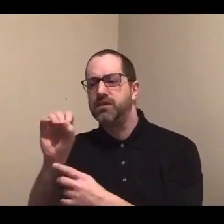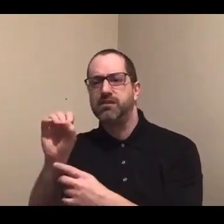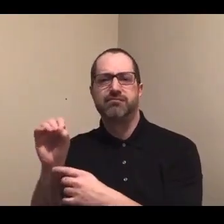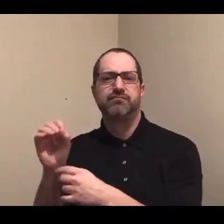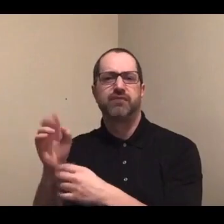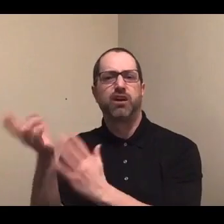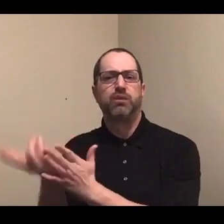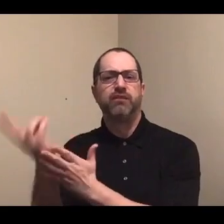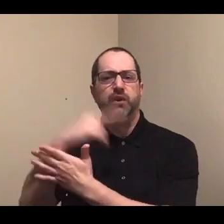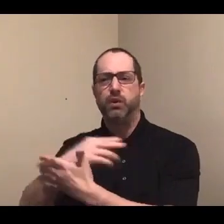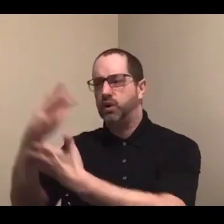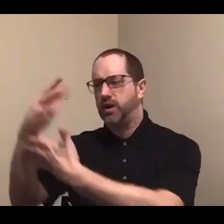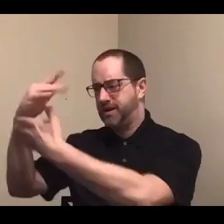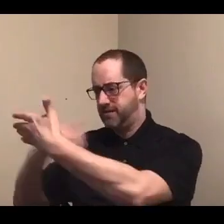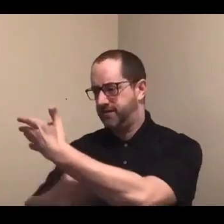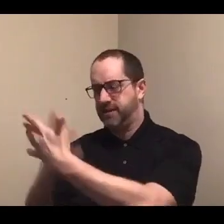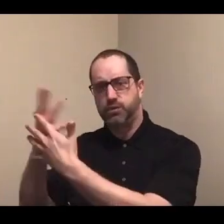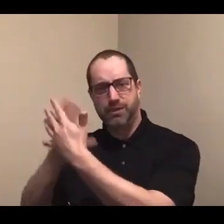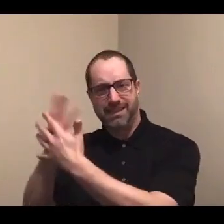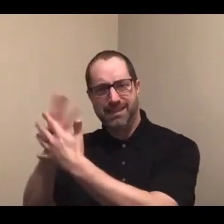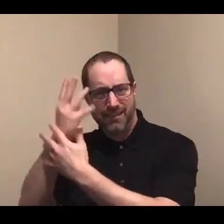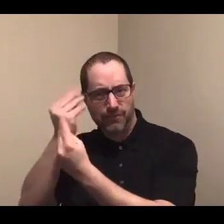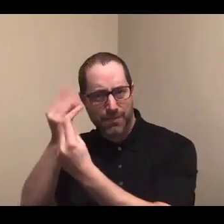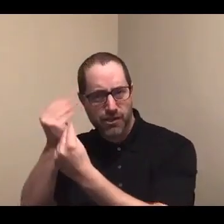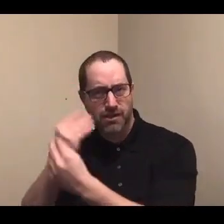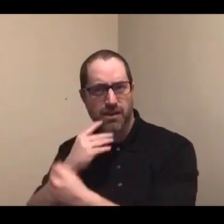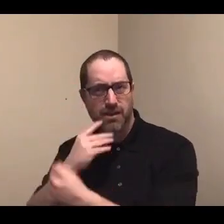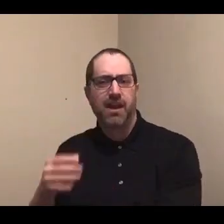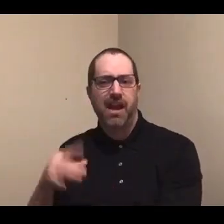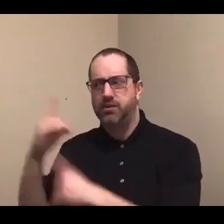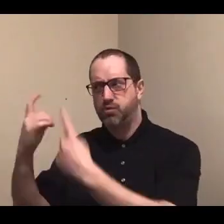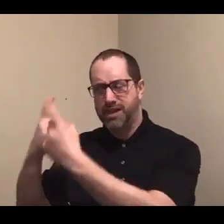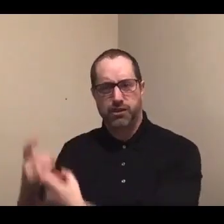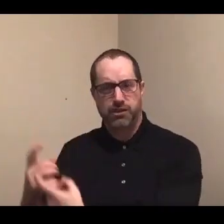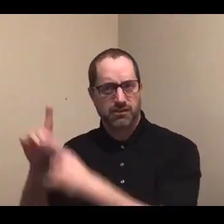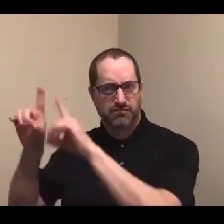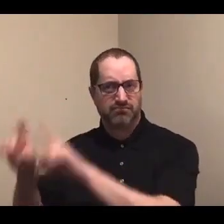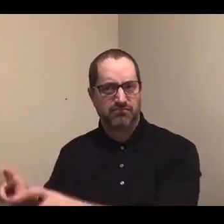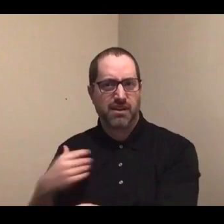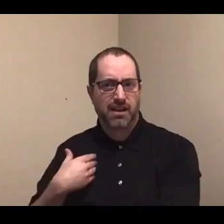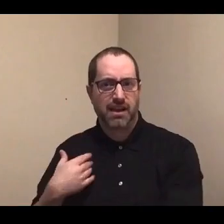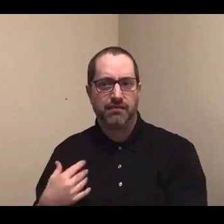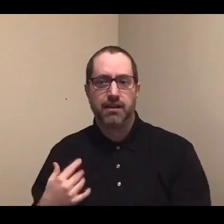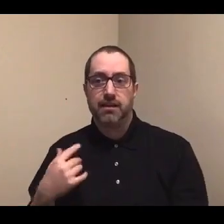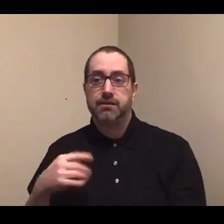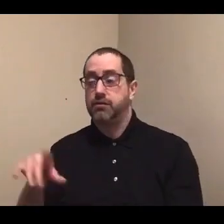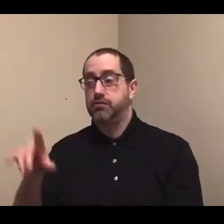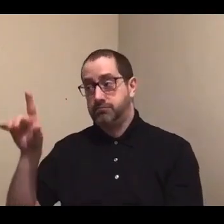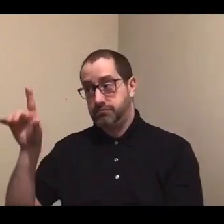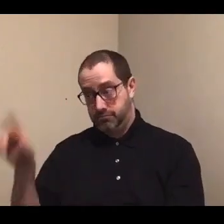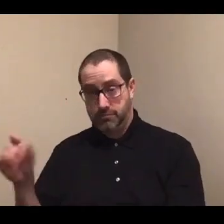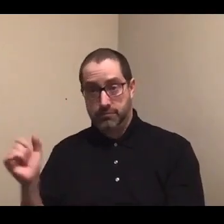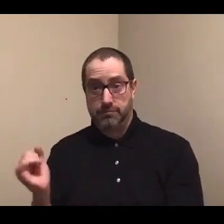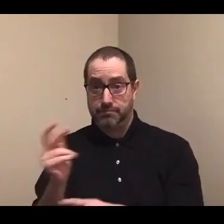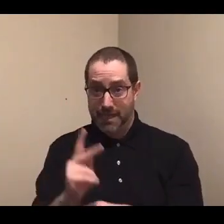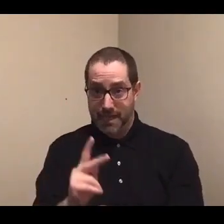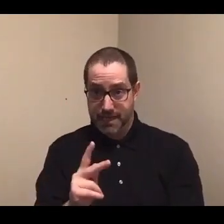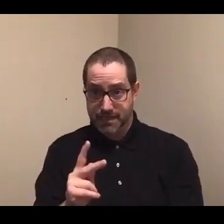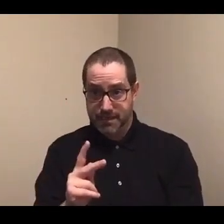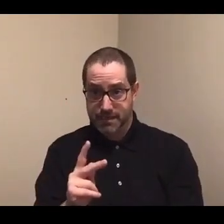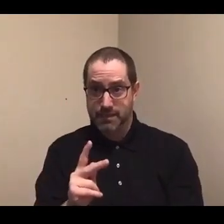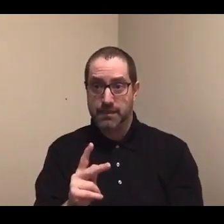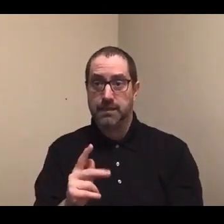and FAQs. You are simply able to click back to the tab for the Saskatchewan booking site and continue your